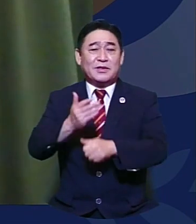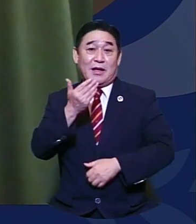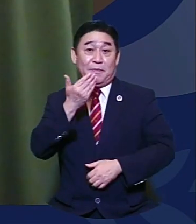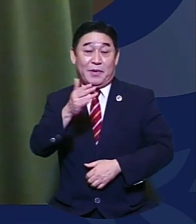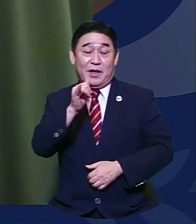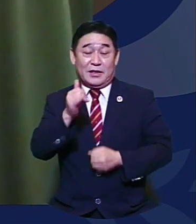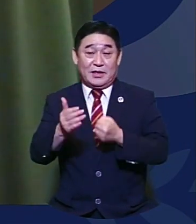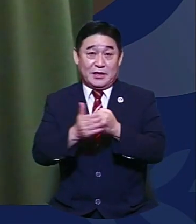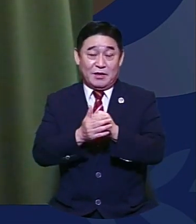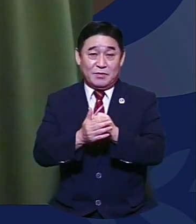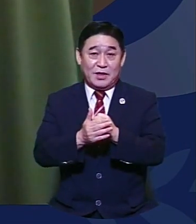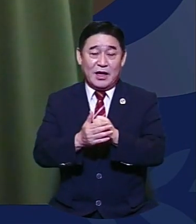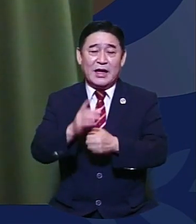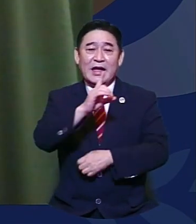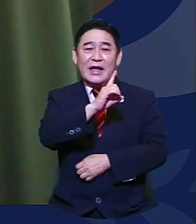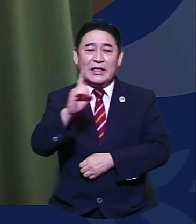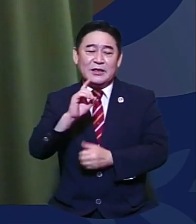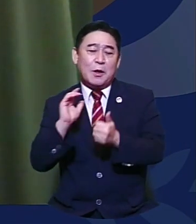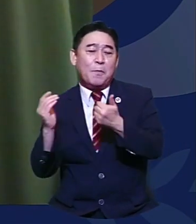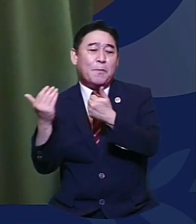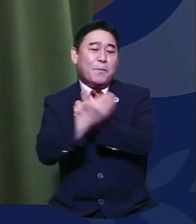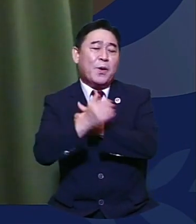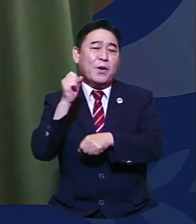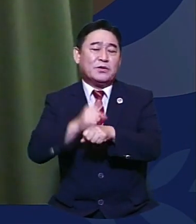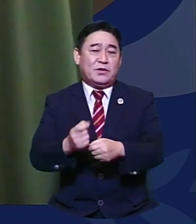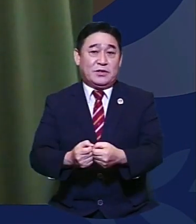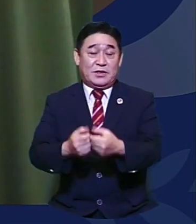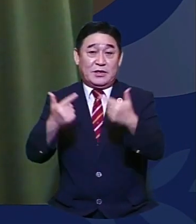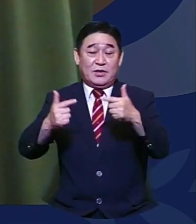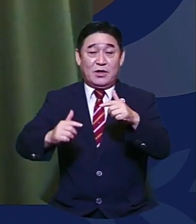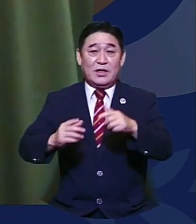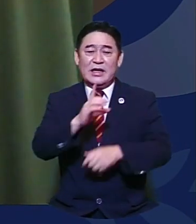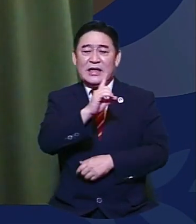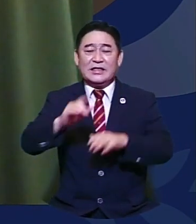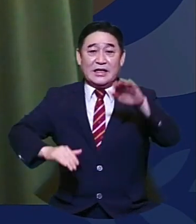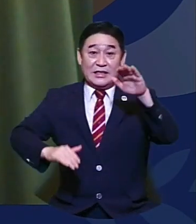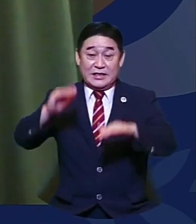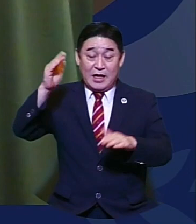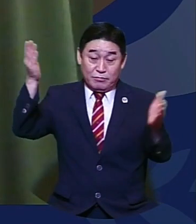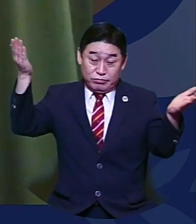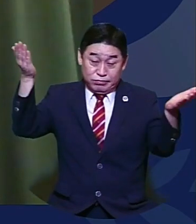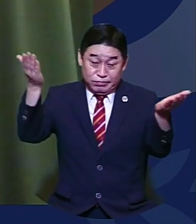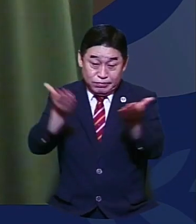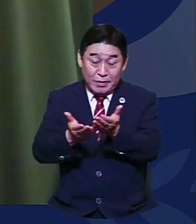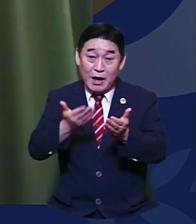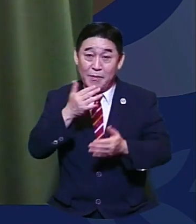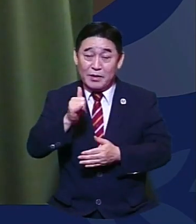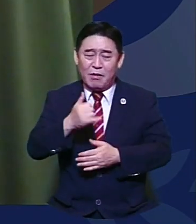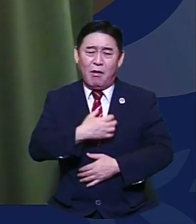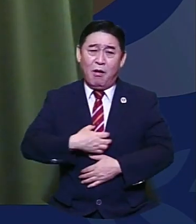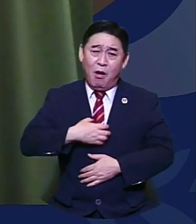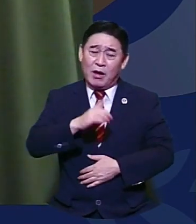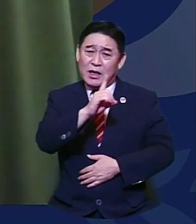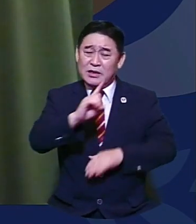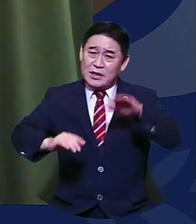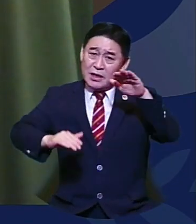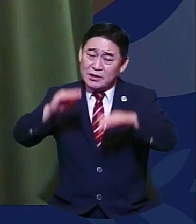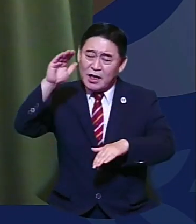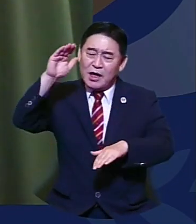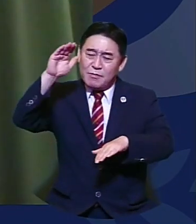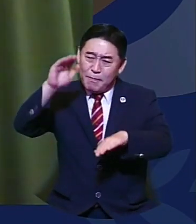digital inclusion and closing the digital divides that we've been speaking of today. And that's definitely something, to Doreen's point,